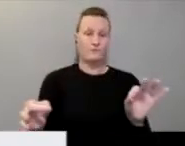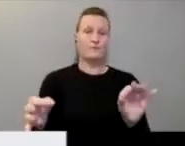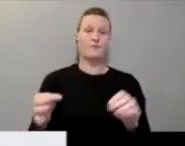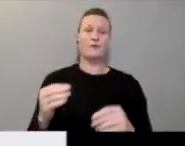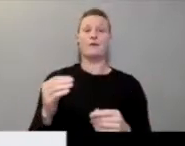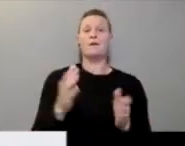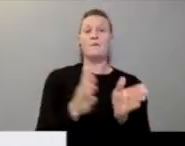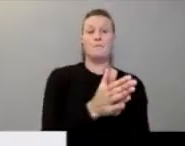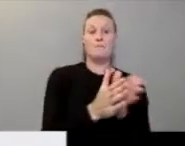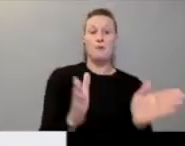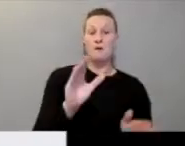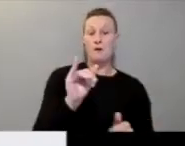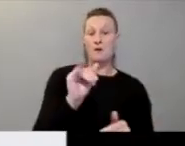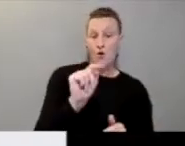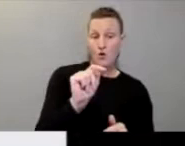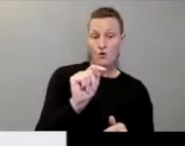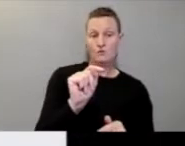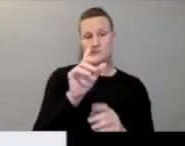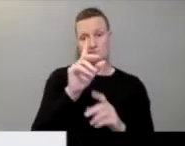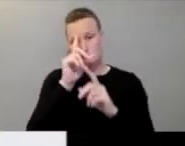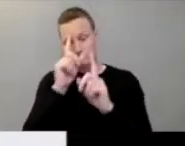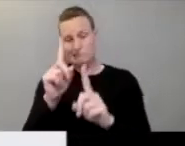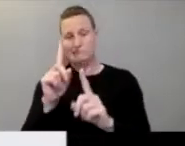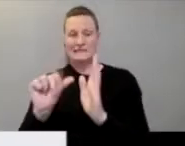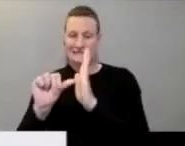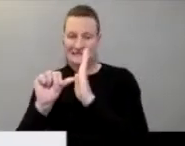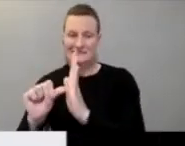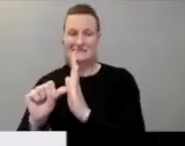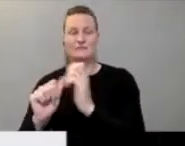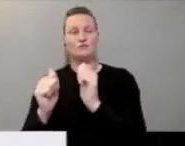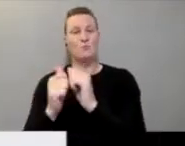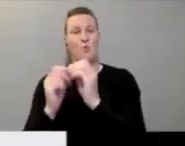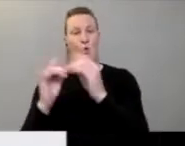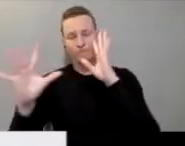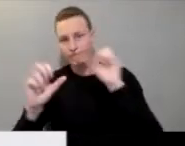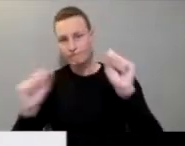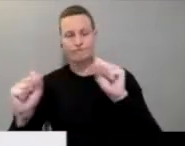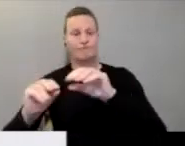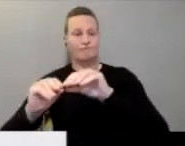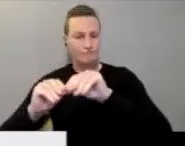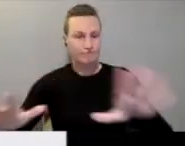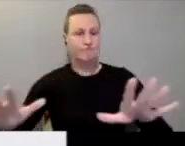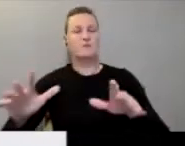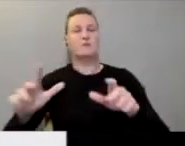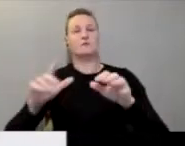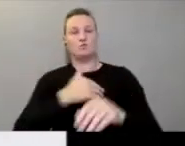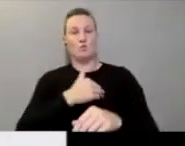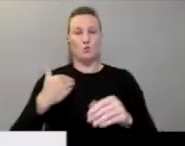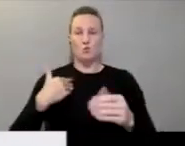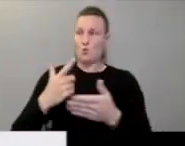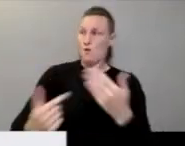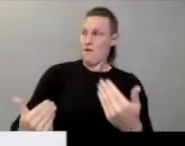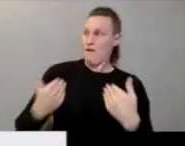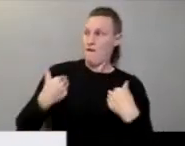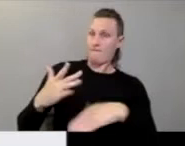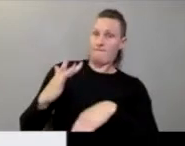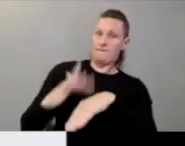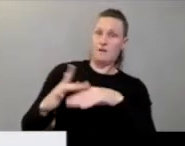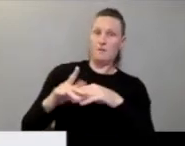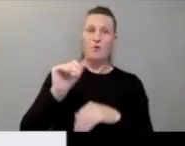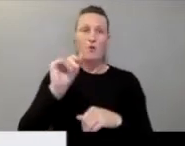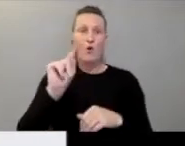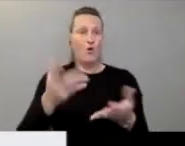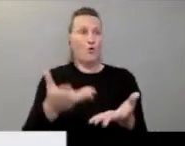Toronto's collection, and the way we are sort of implementing that or turning that into an action for ArtworxTO specifically is